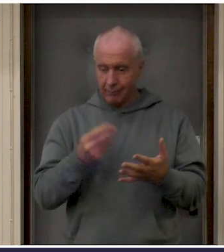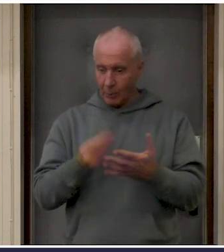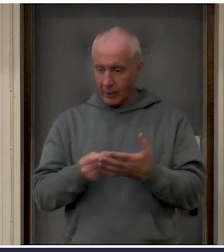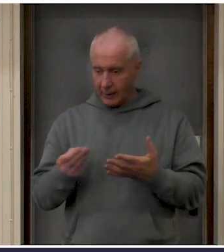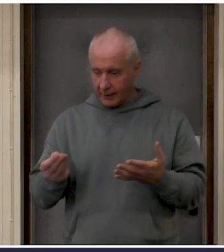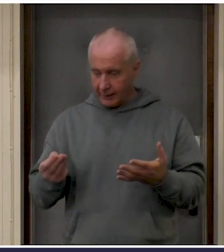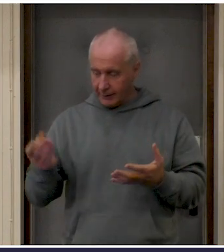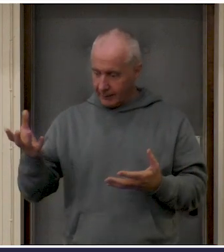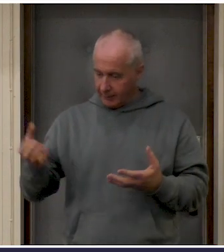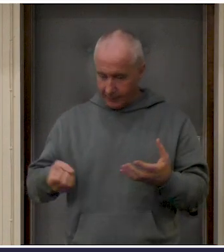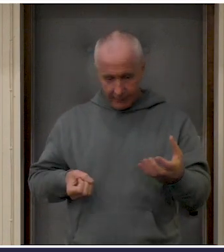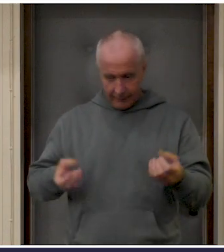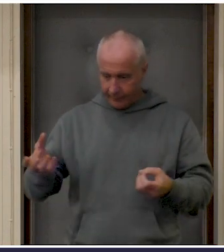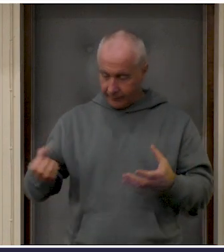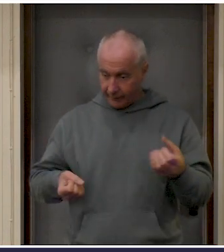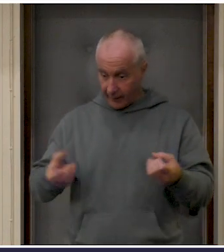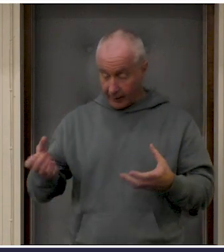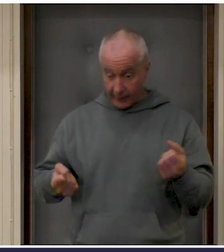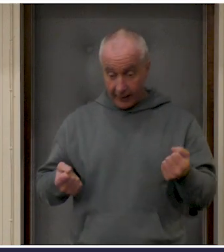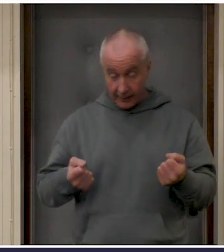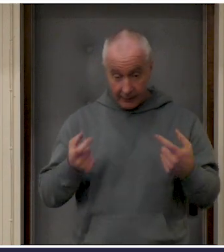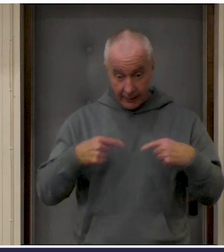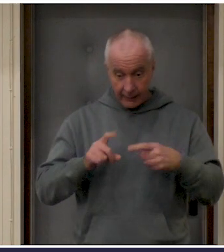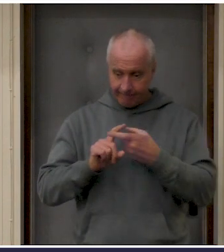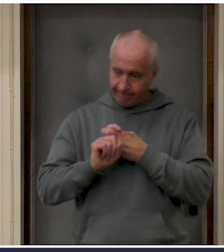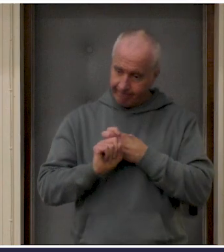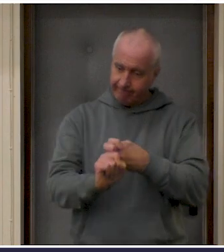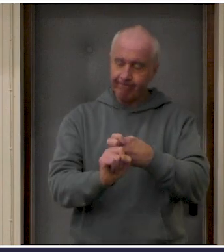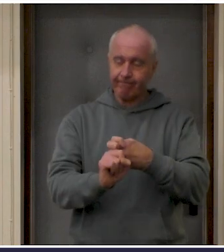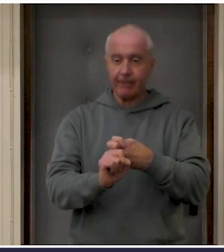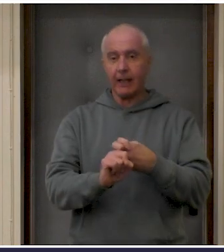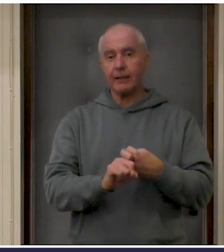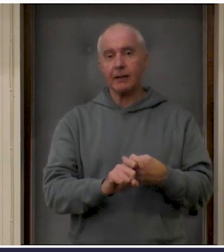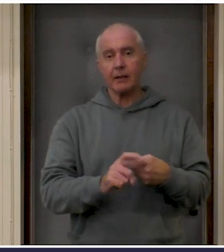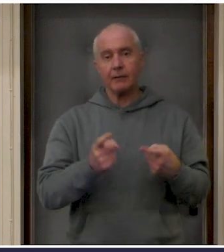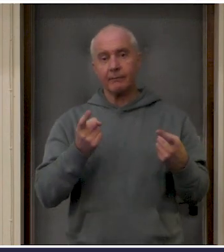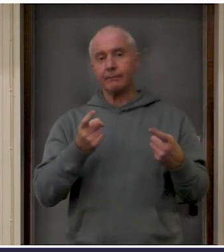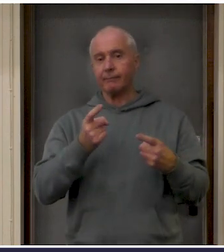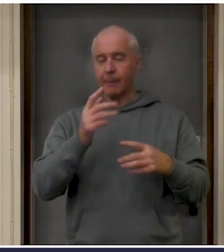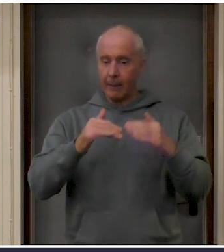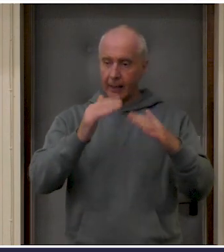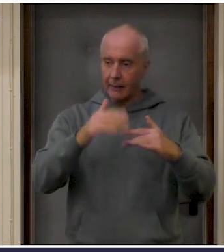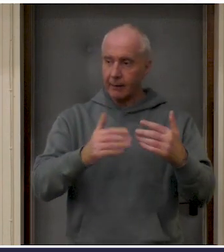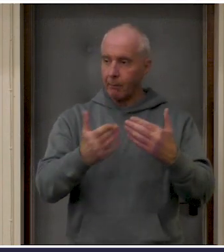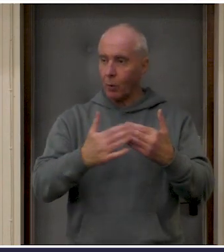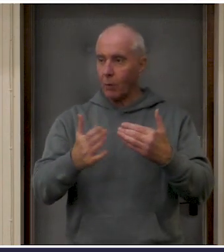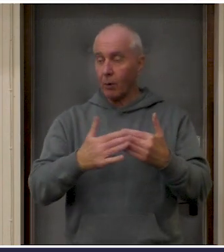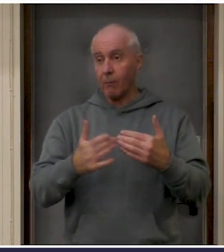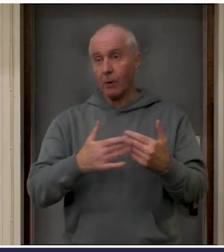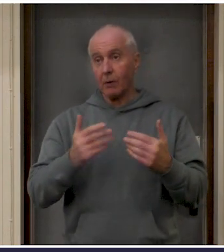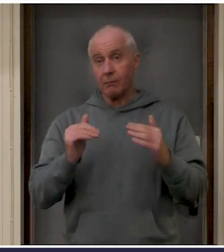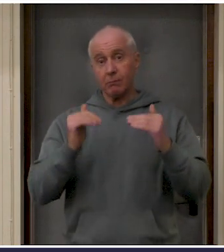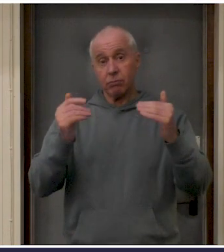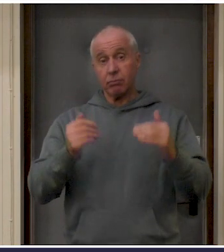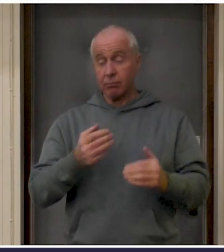we as OEMs can make the commitment into the supply chain and do those bulk buys, and that's more risk. People are